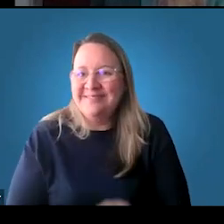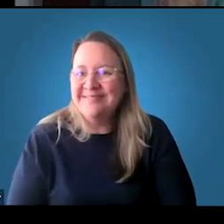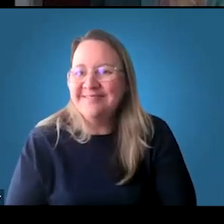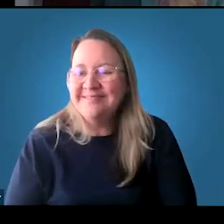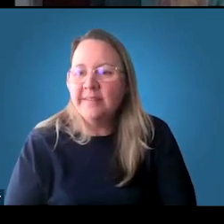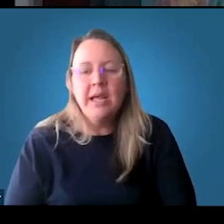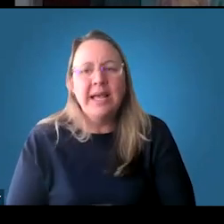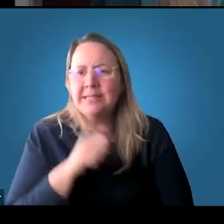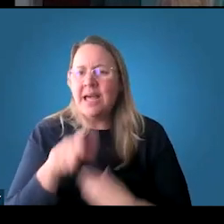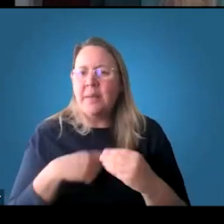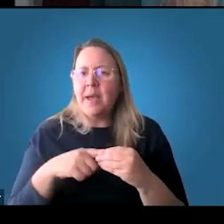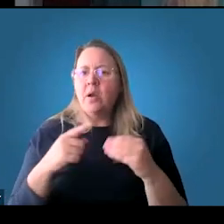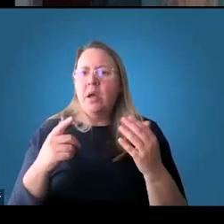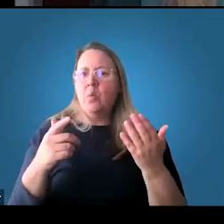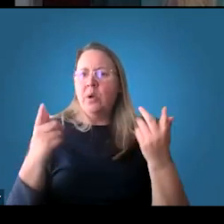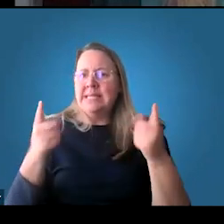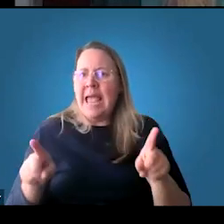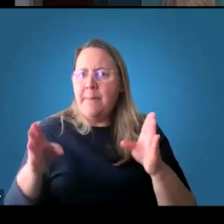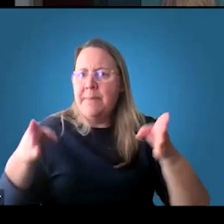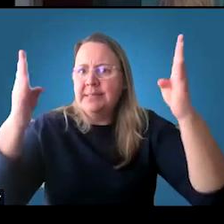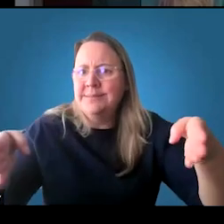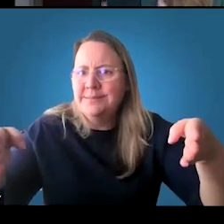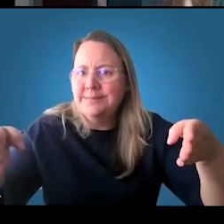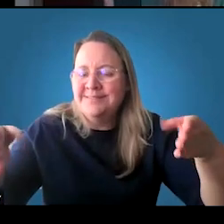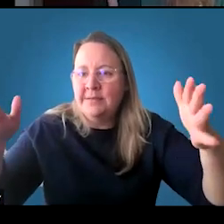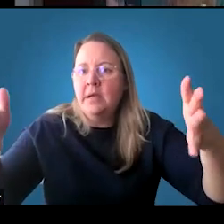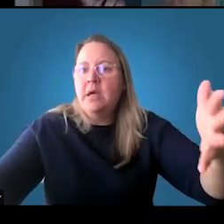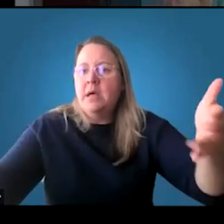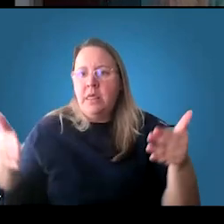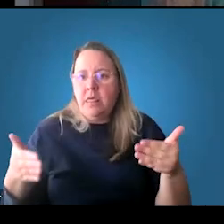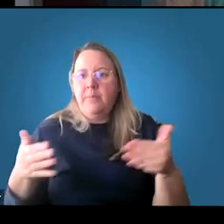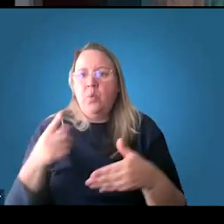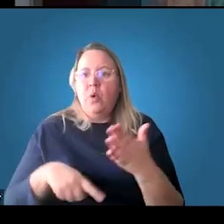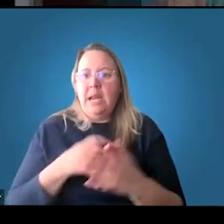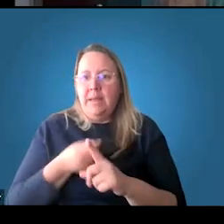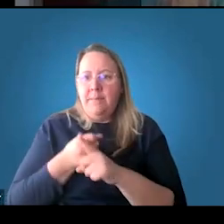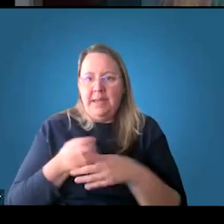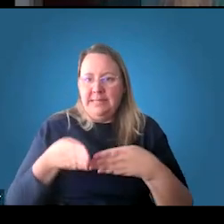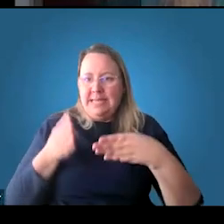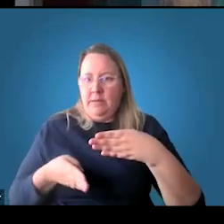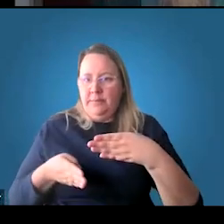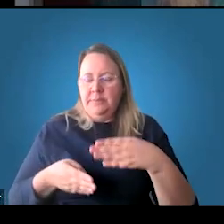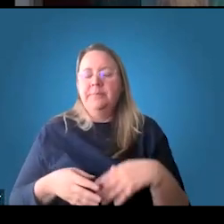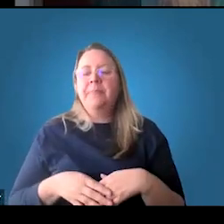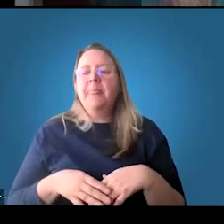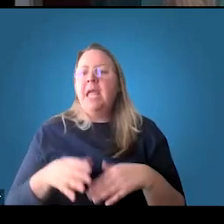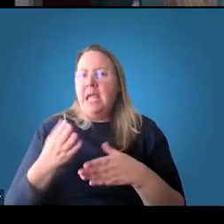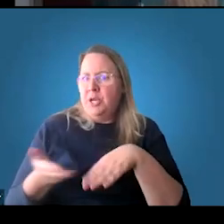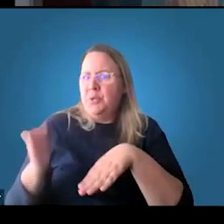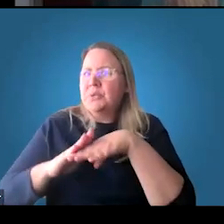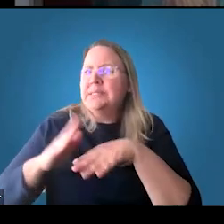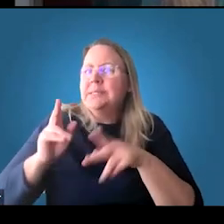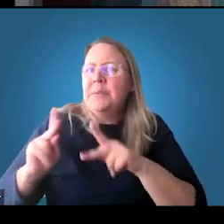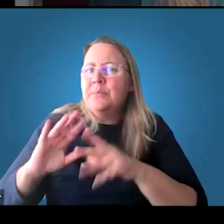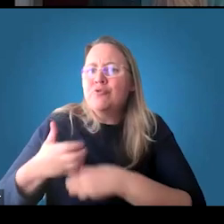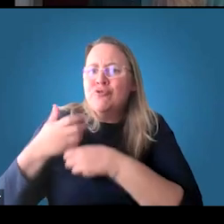just outputs, but what we would call outcomes. They talk about increases in young people's confidence so that they could